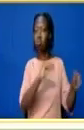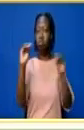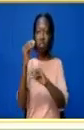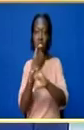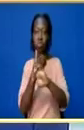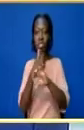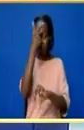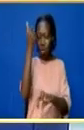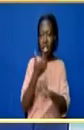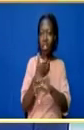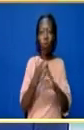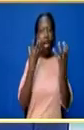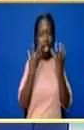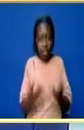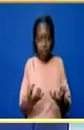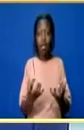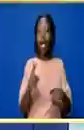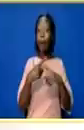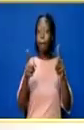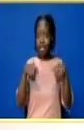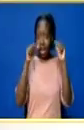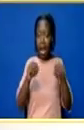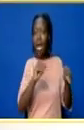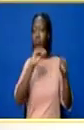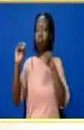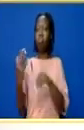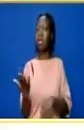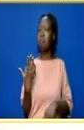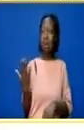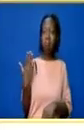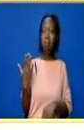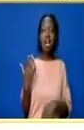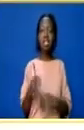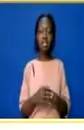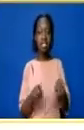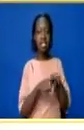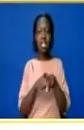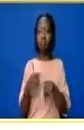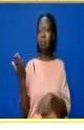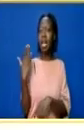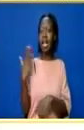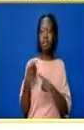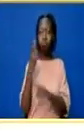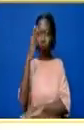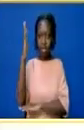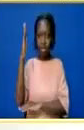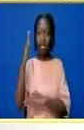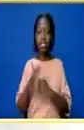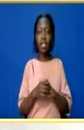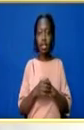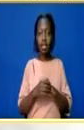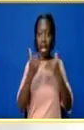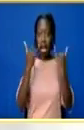stones are very heavy. But it can carry the papers and some dust particles. Yes. So a stone